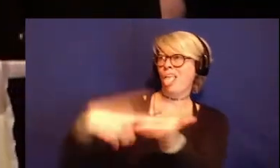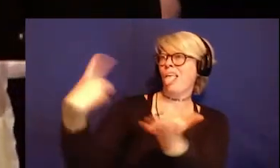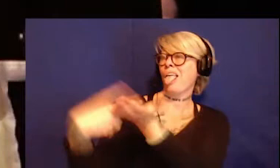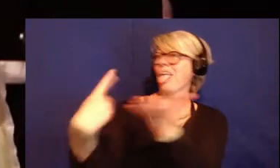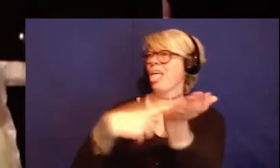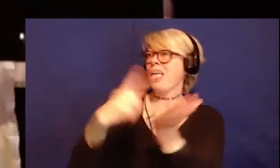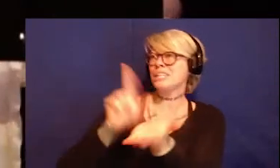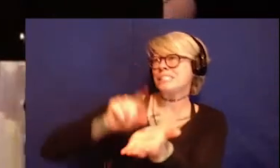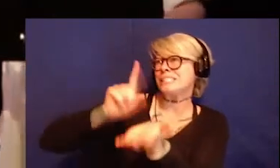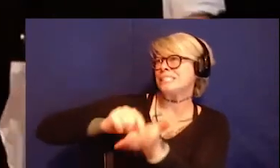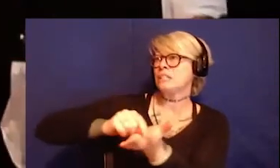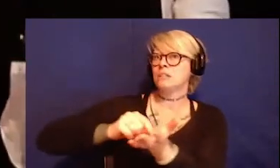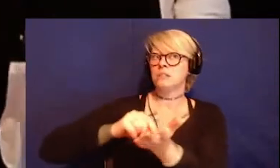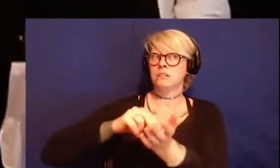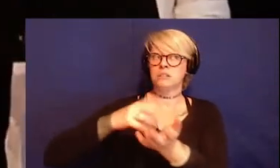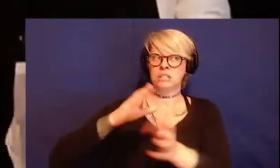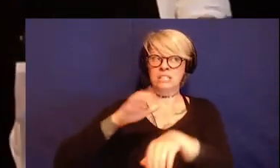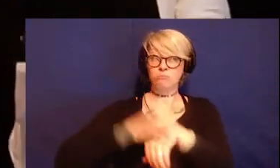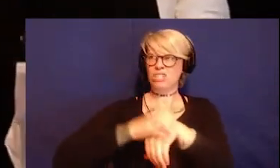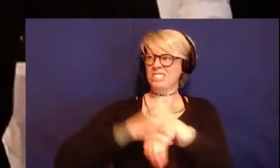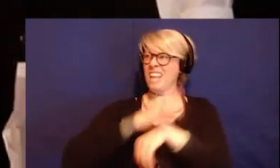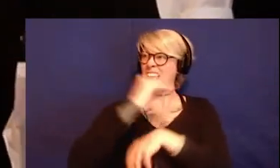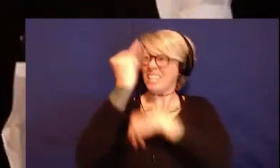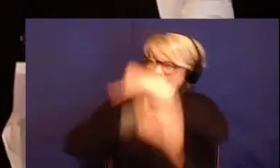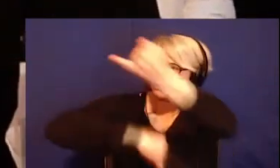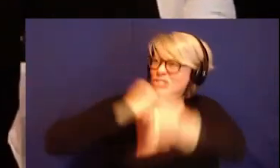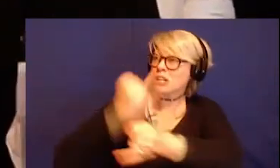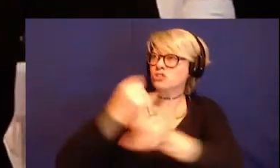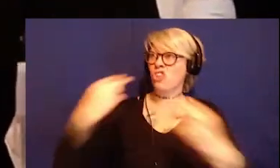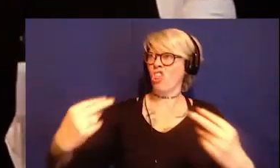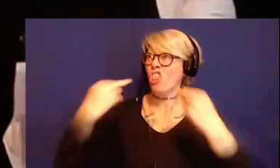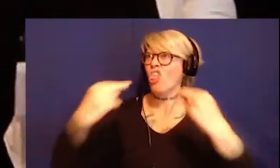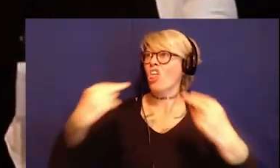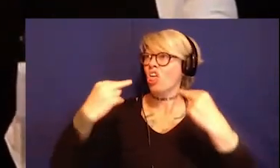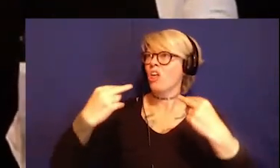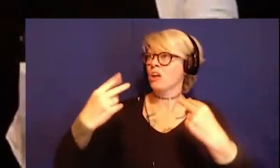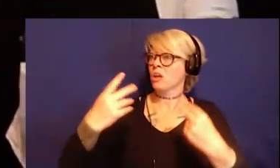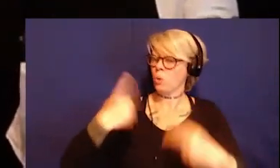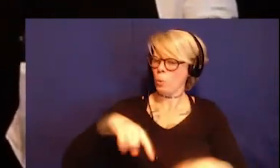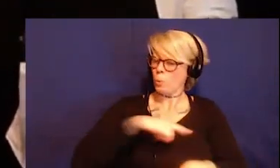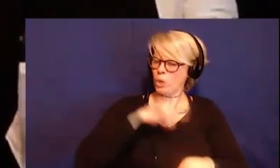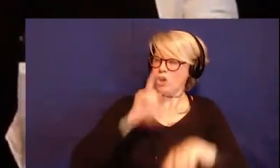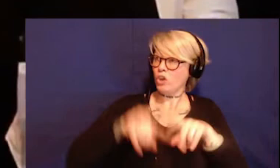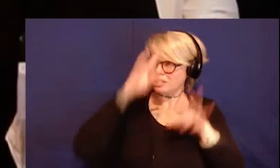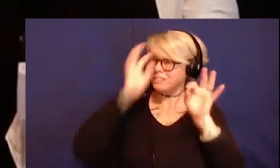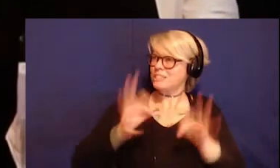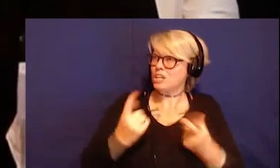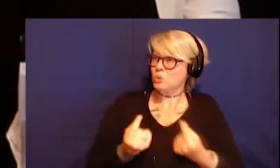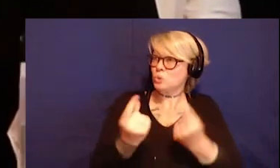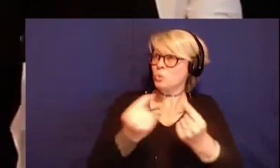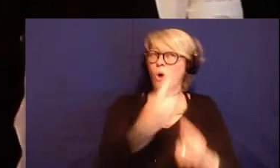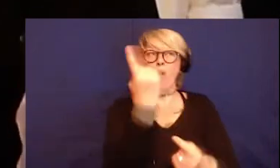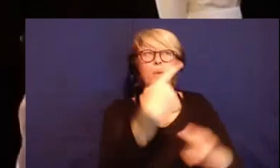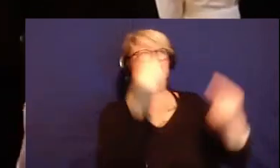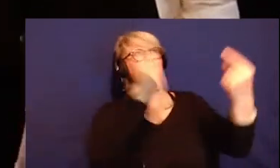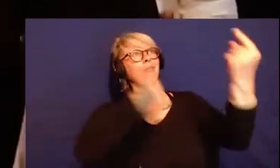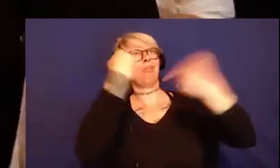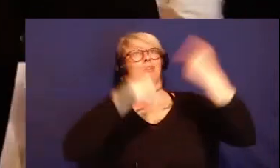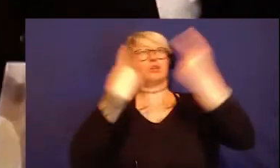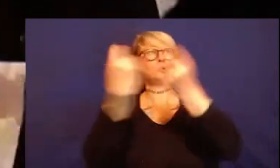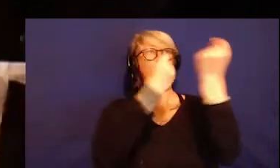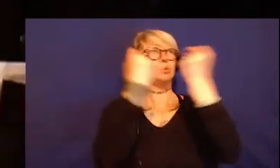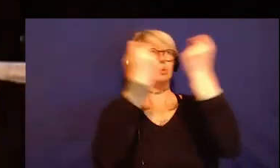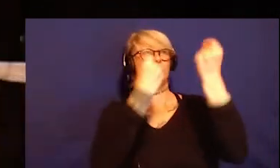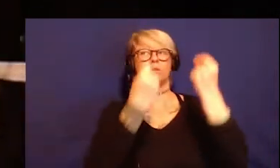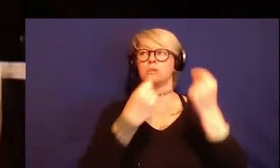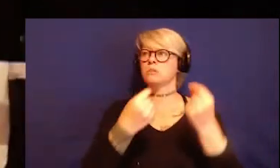and internationally. You know, a life lived in the spotlight and never on our own terms, always on someone else's. Think about the